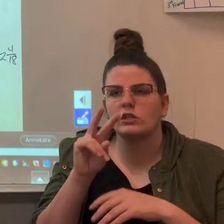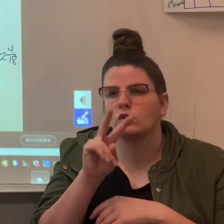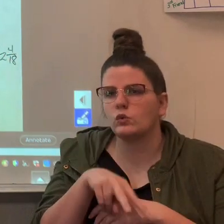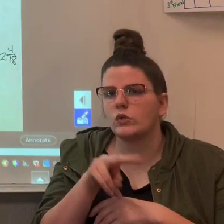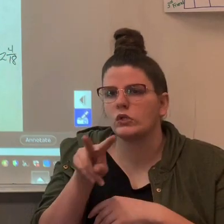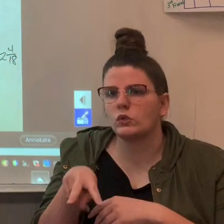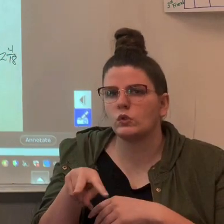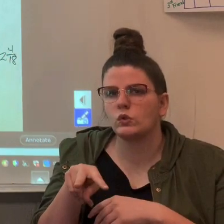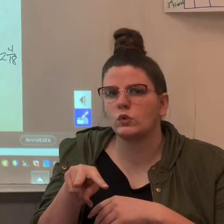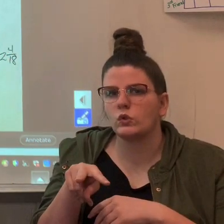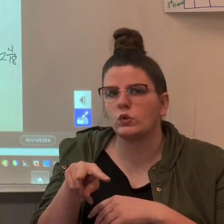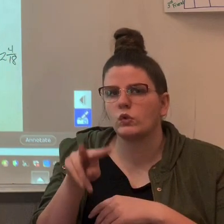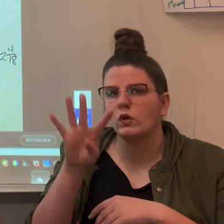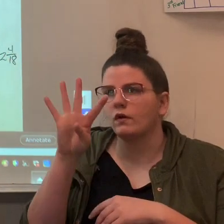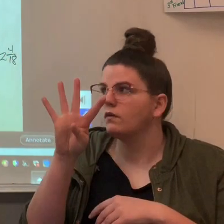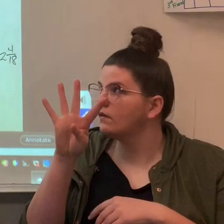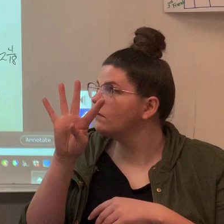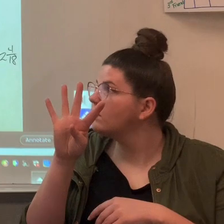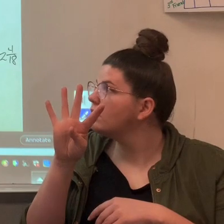22 and